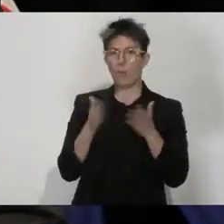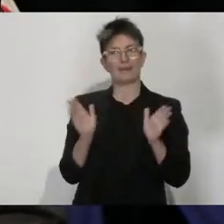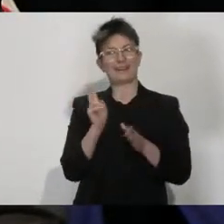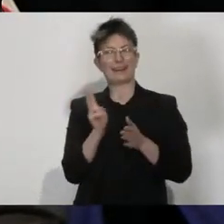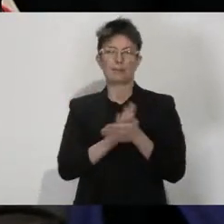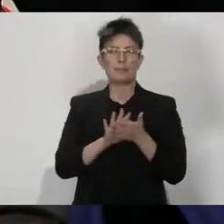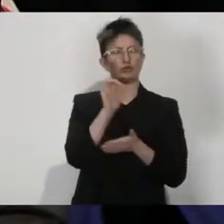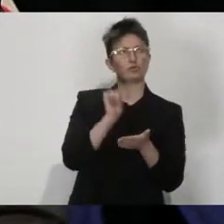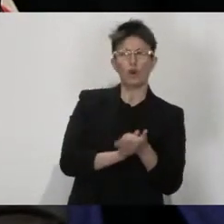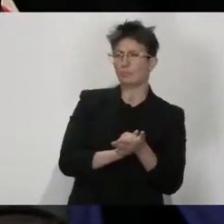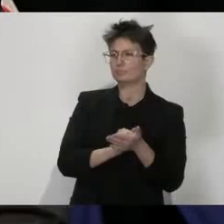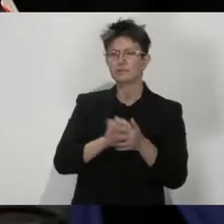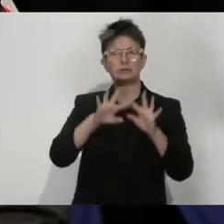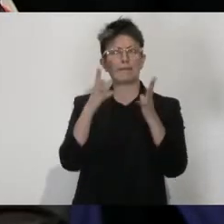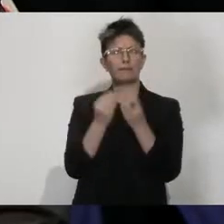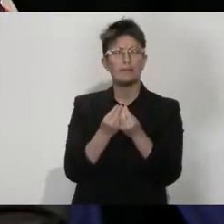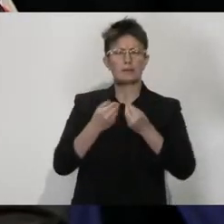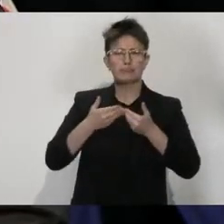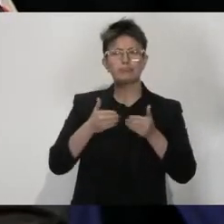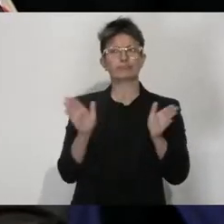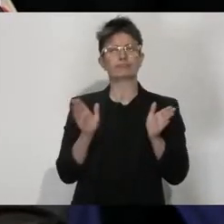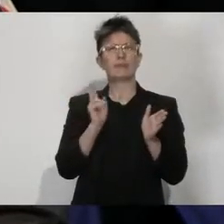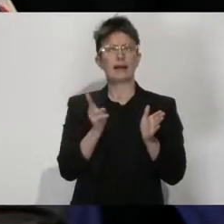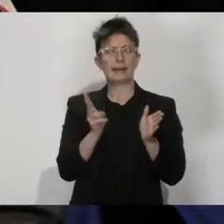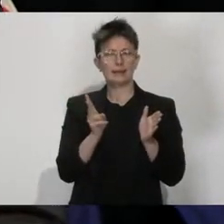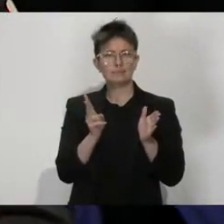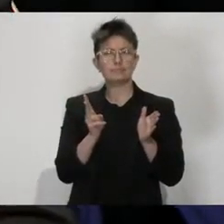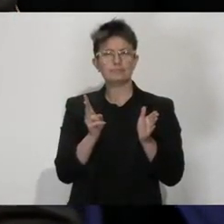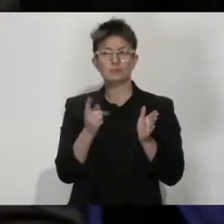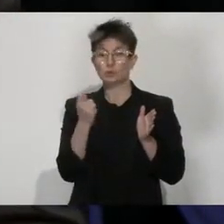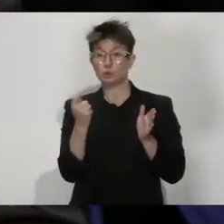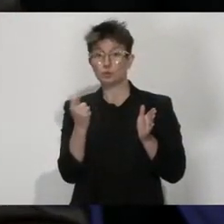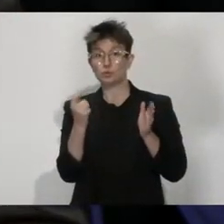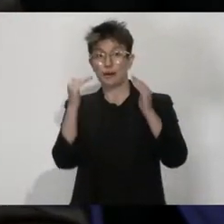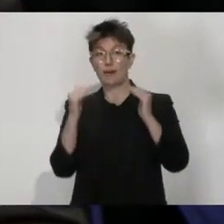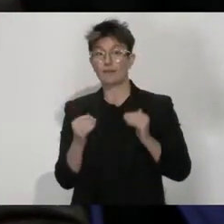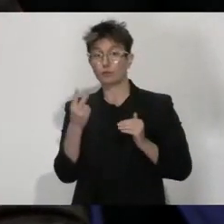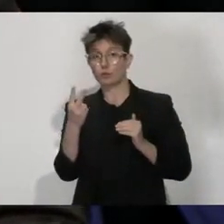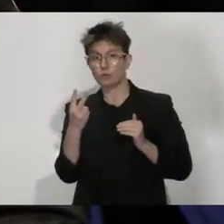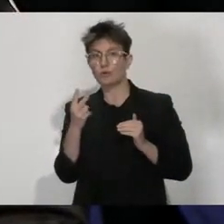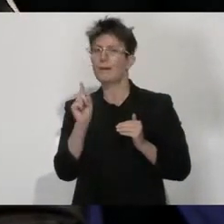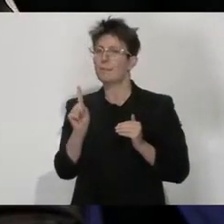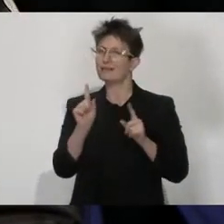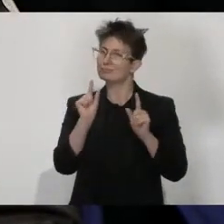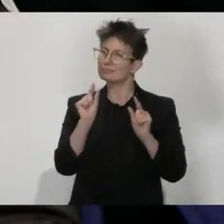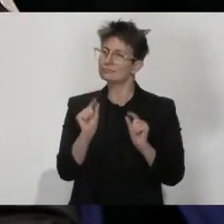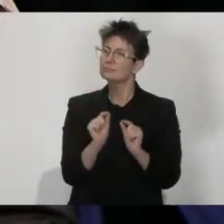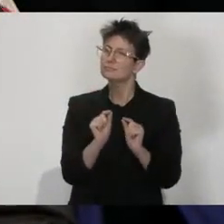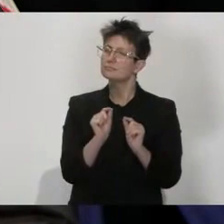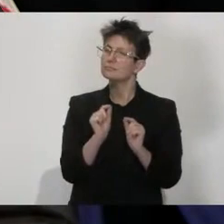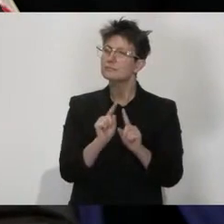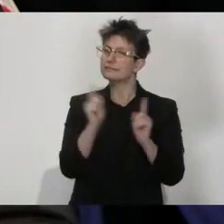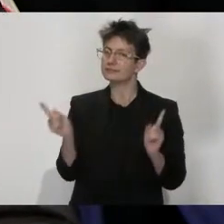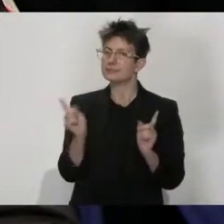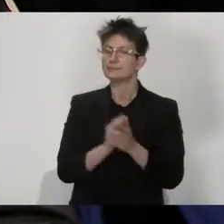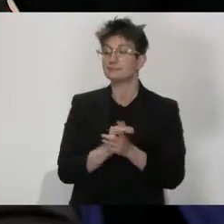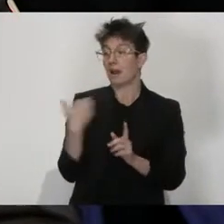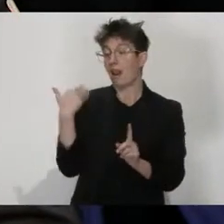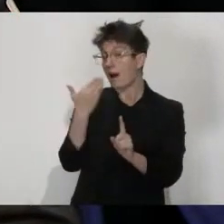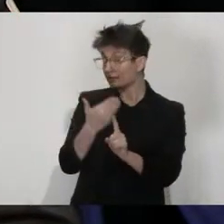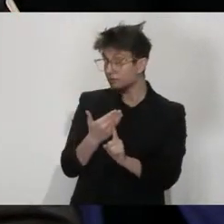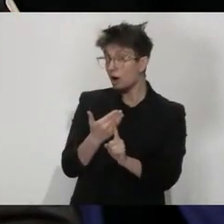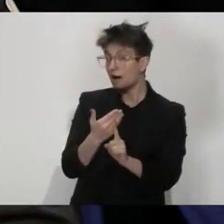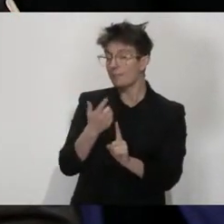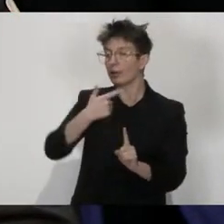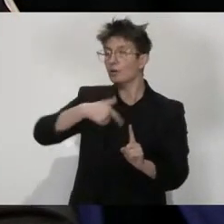little different to last time. Last time we had days without cases before the move. This time there will continue to be cases, and for